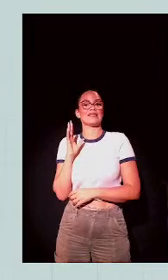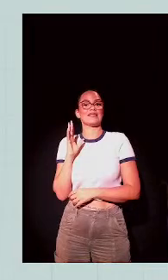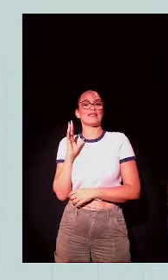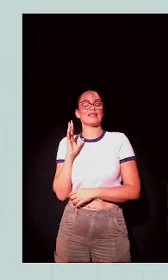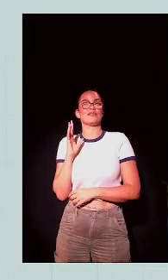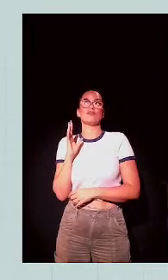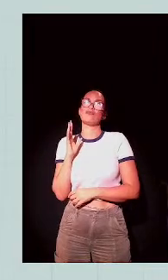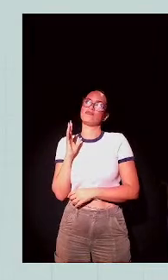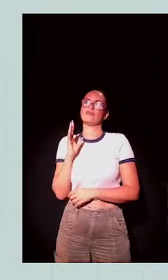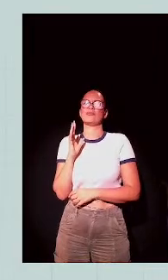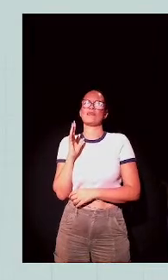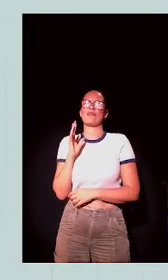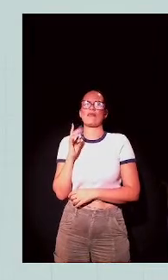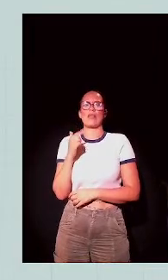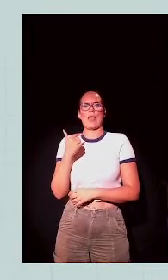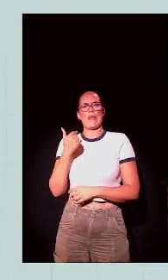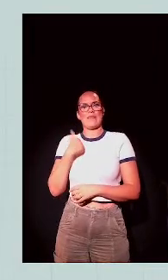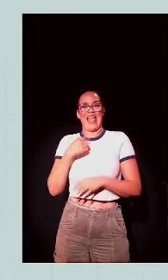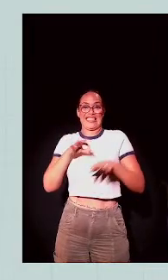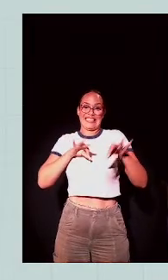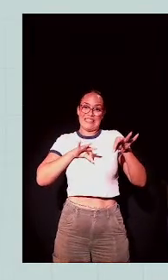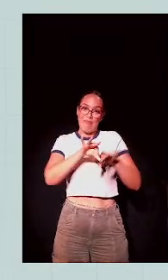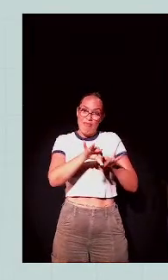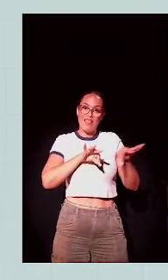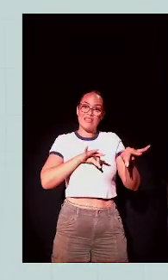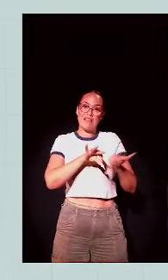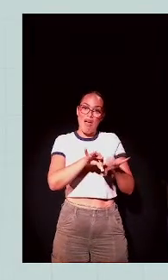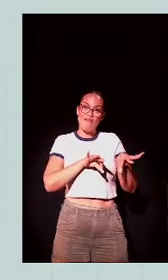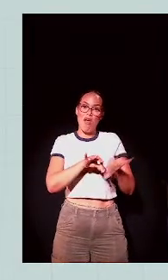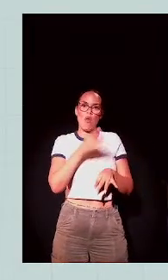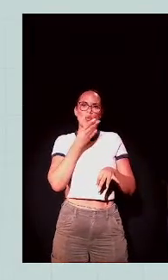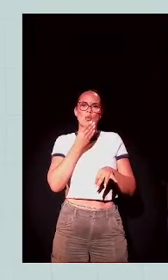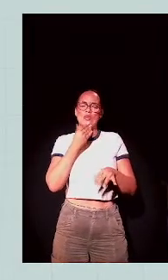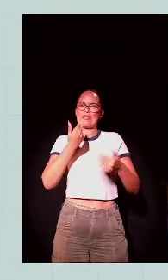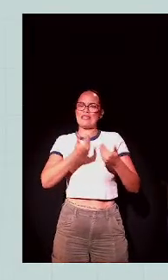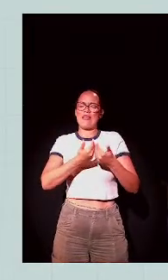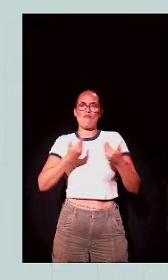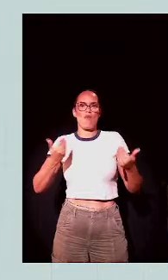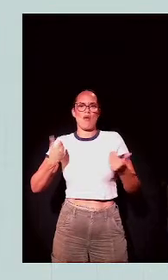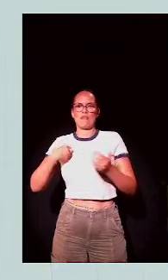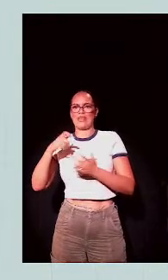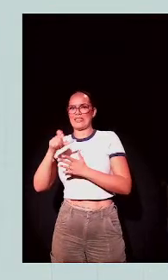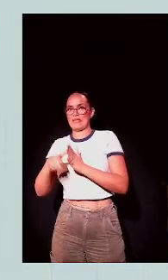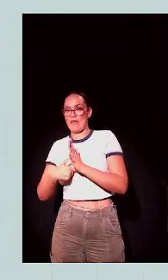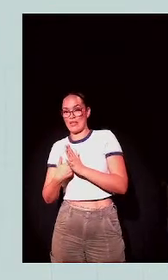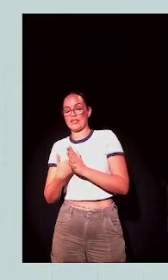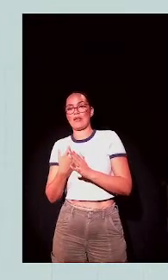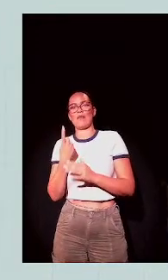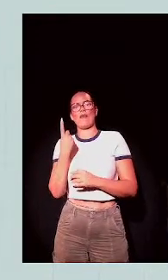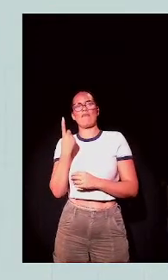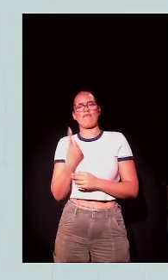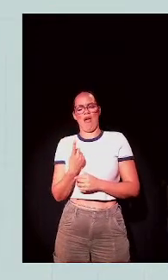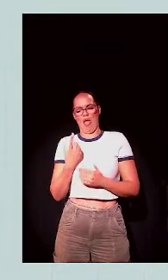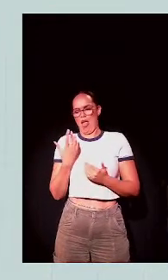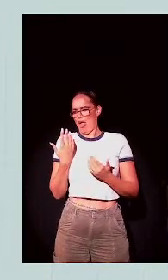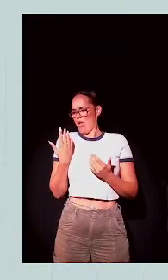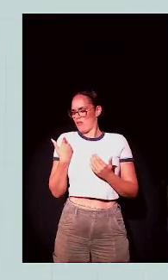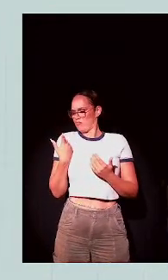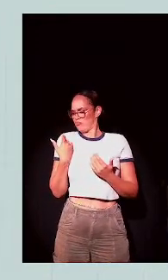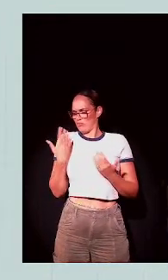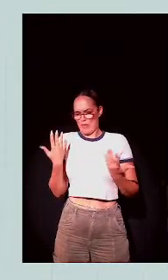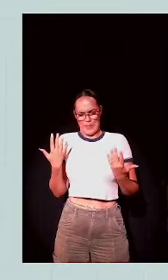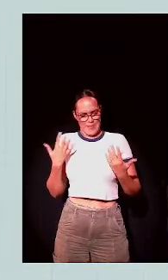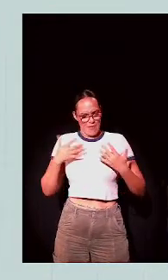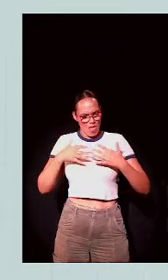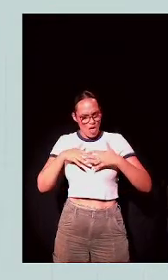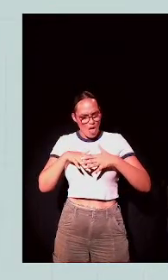were kind of separate from my synthesizer use for quite a while, but the two things have increasingly merged over the last